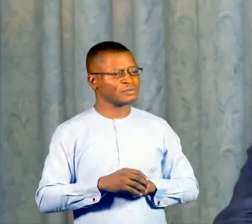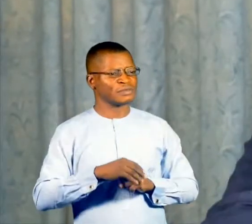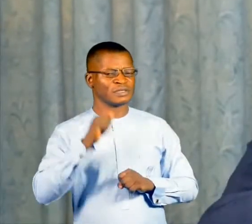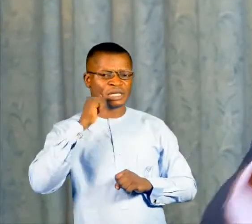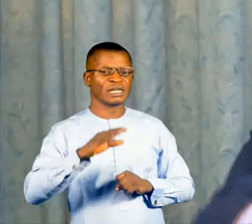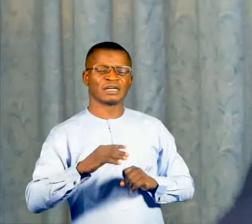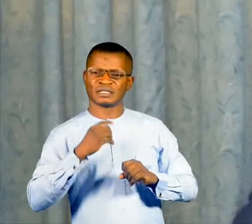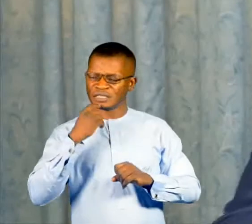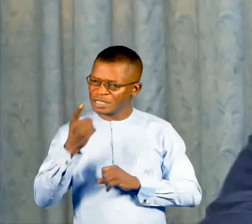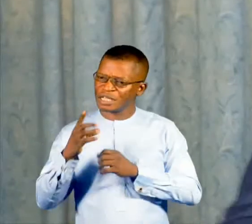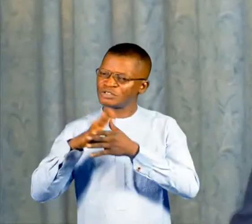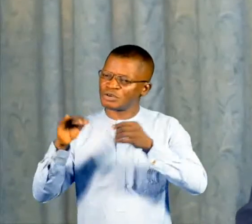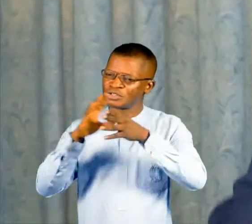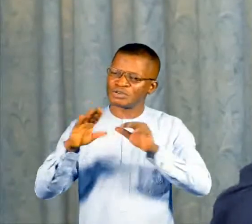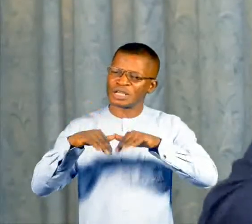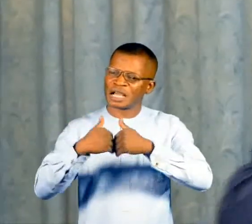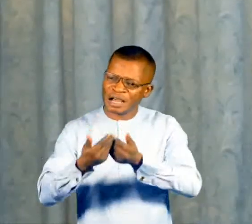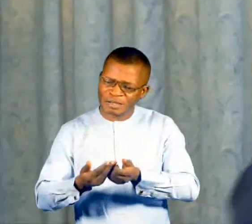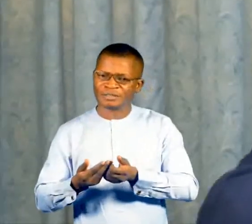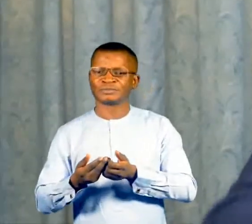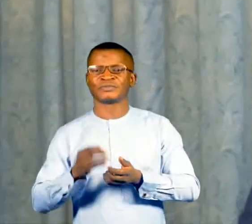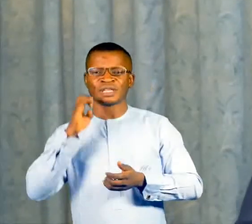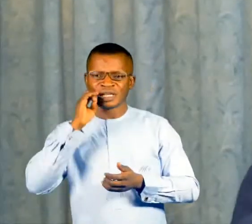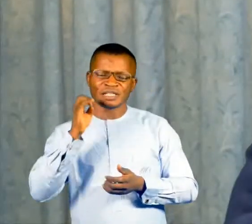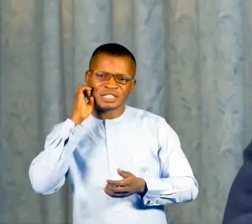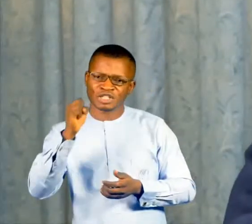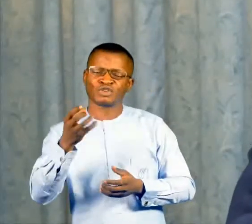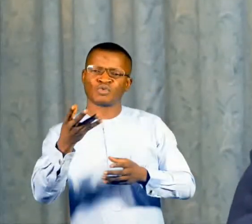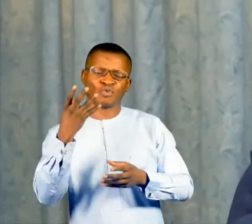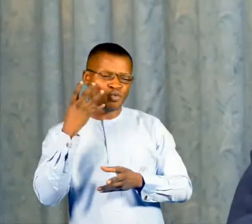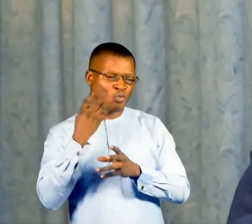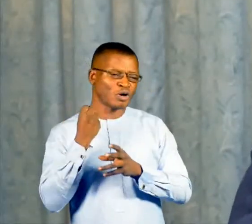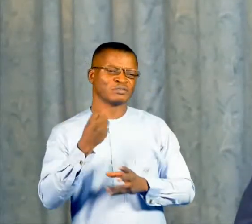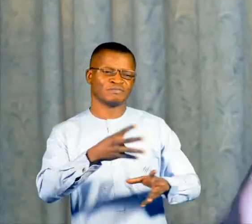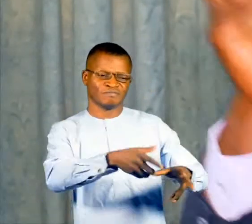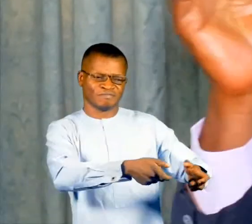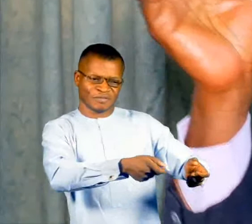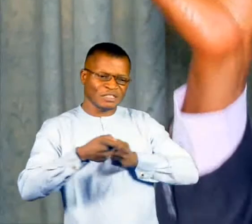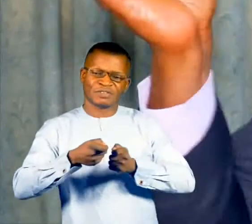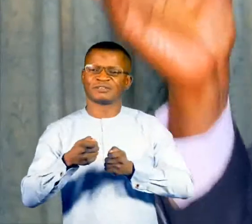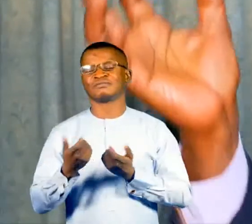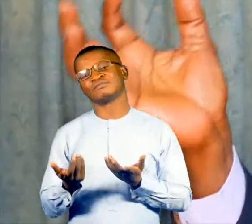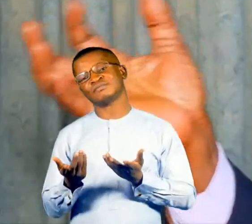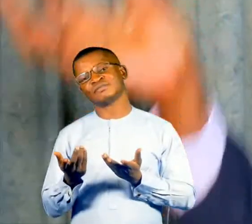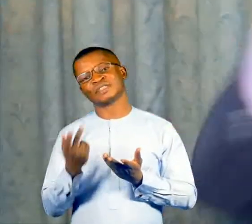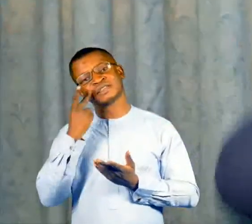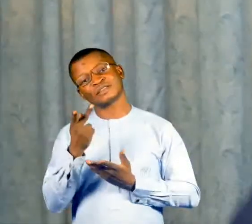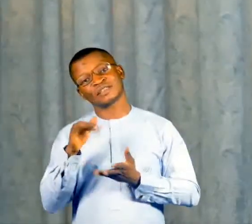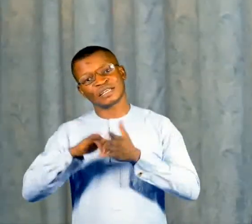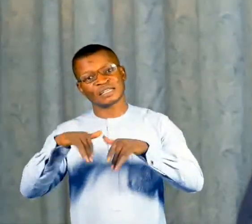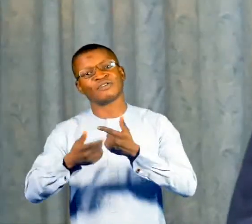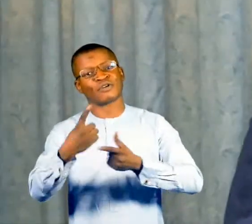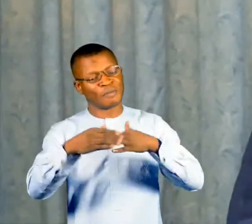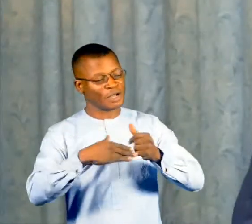started telling how she came in contact with the person who brought her to Mama. That's how the lady left the city again, came back